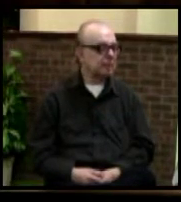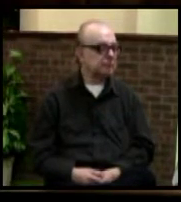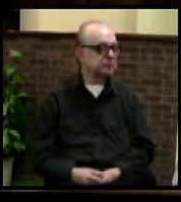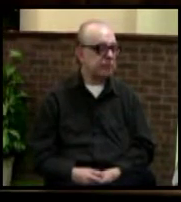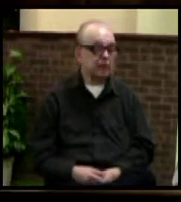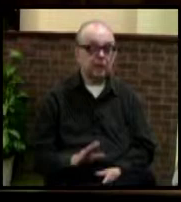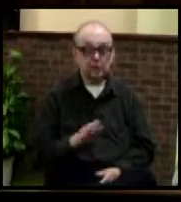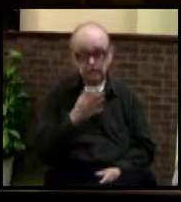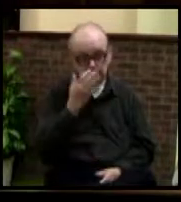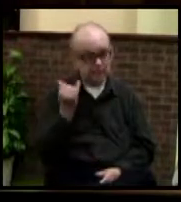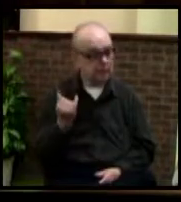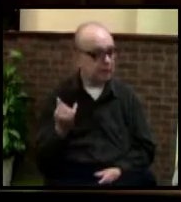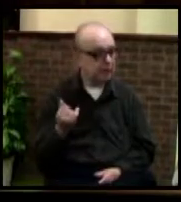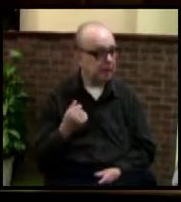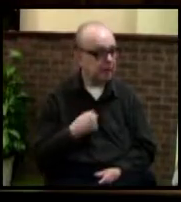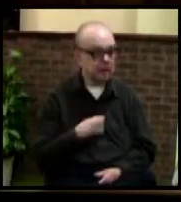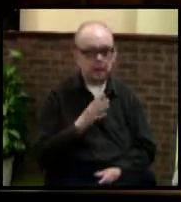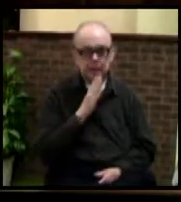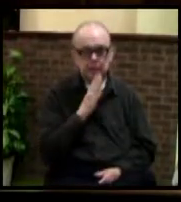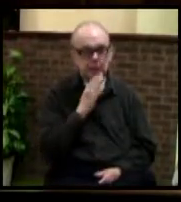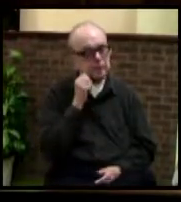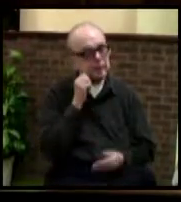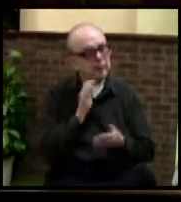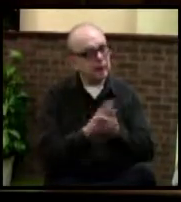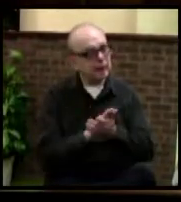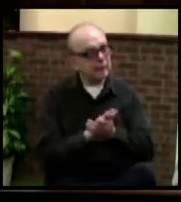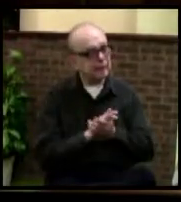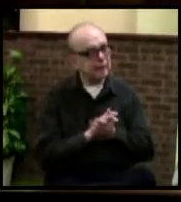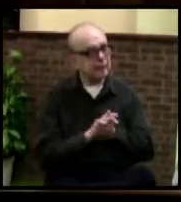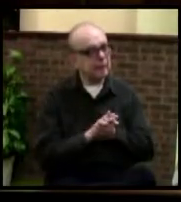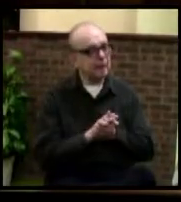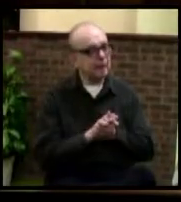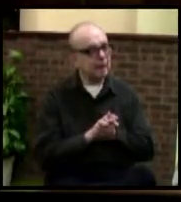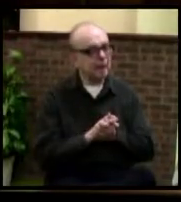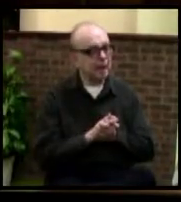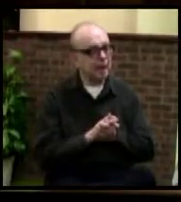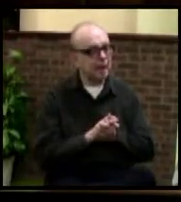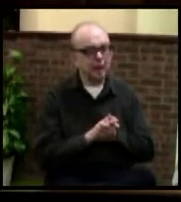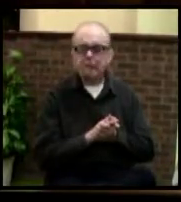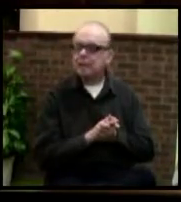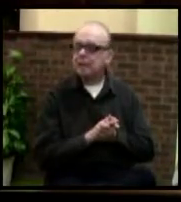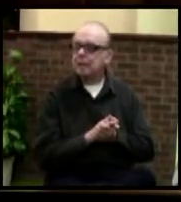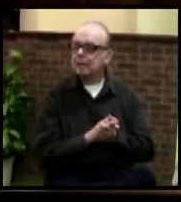just forgot. I was talking to Diana.